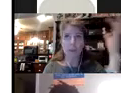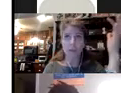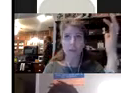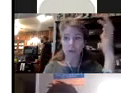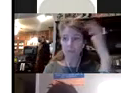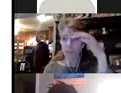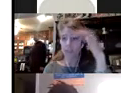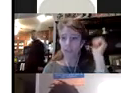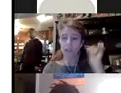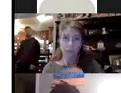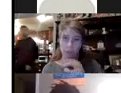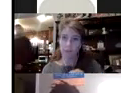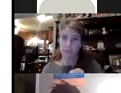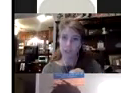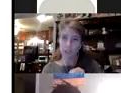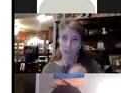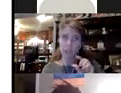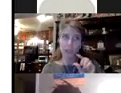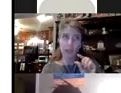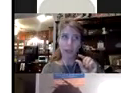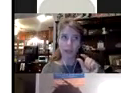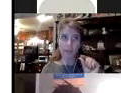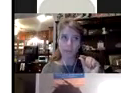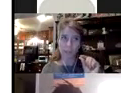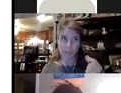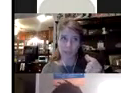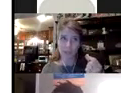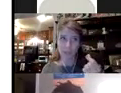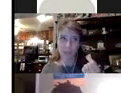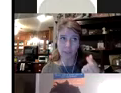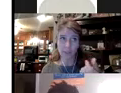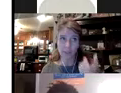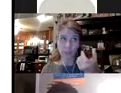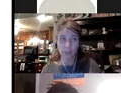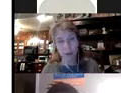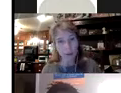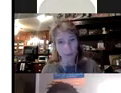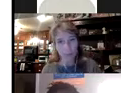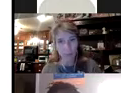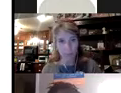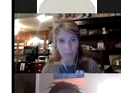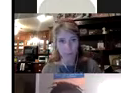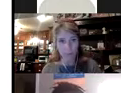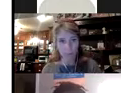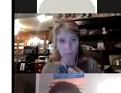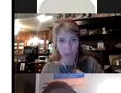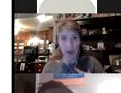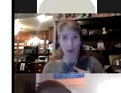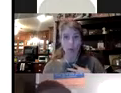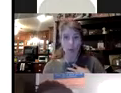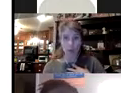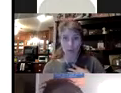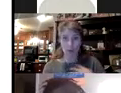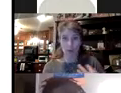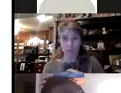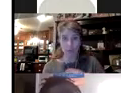then also through conversation and now serving a church, I have tended to, when I talk about